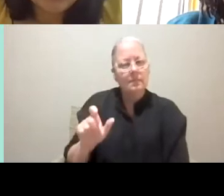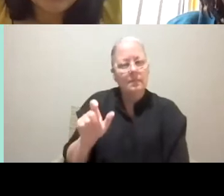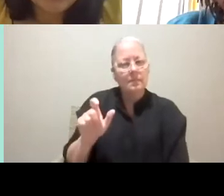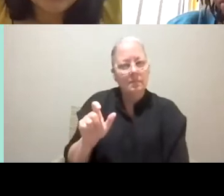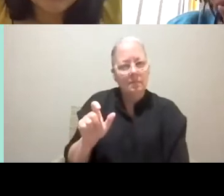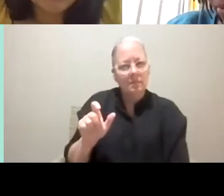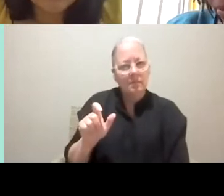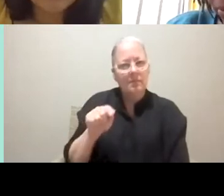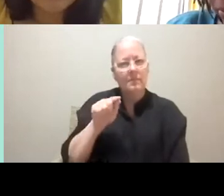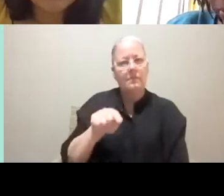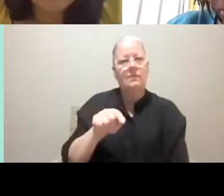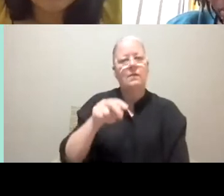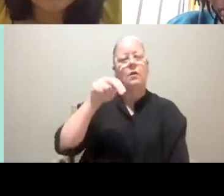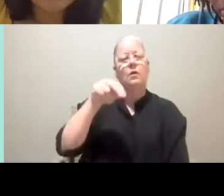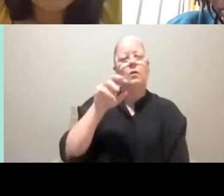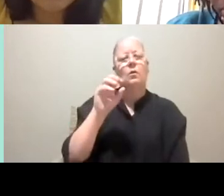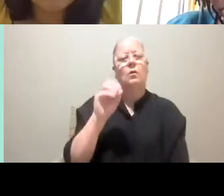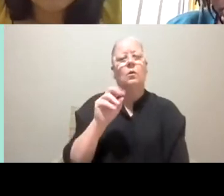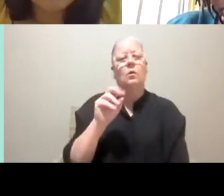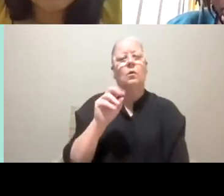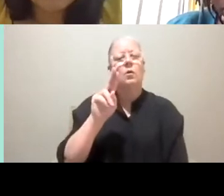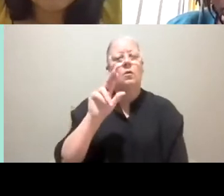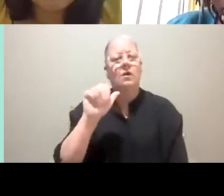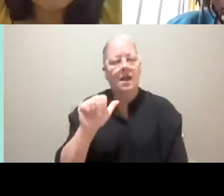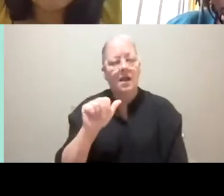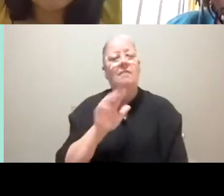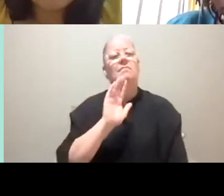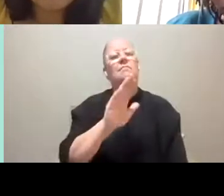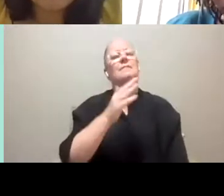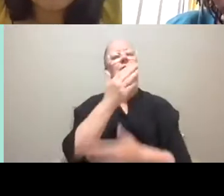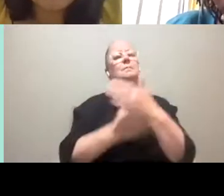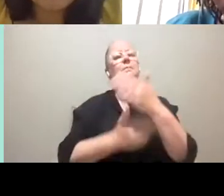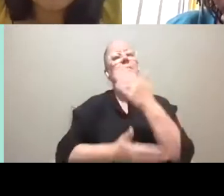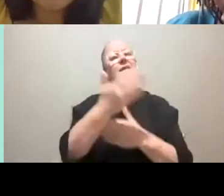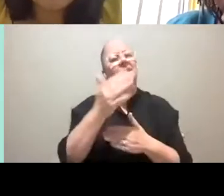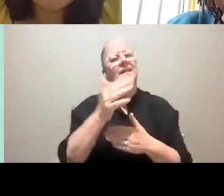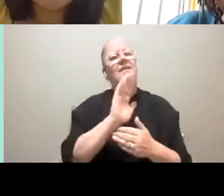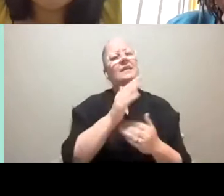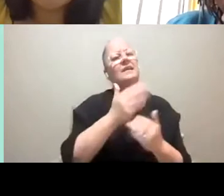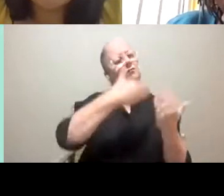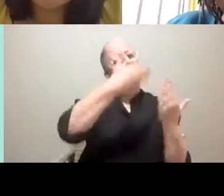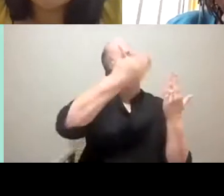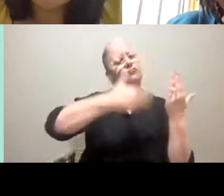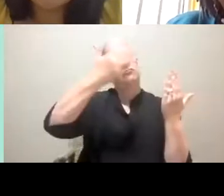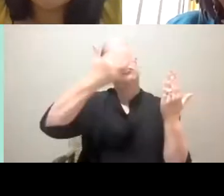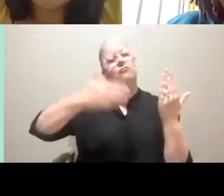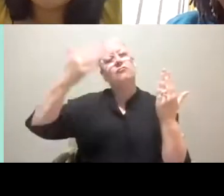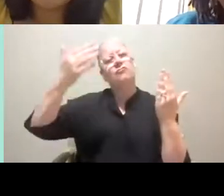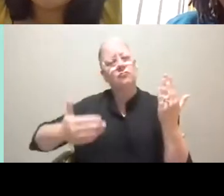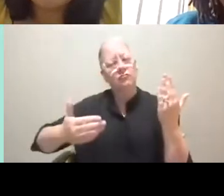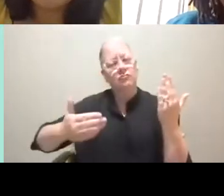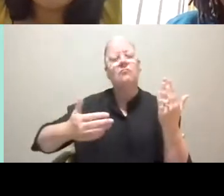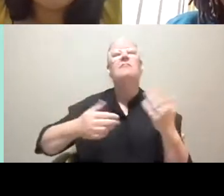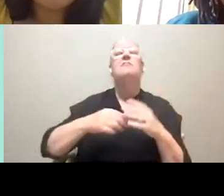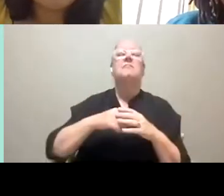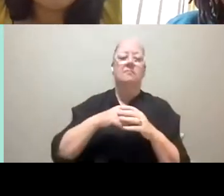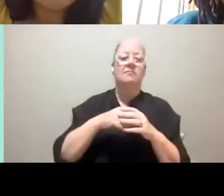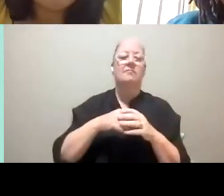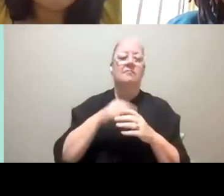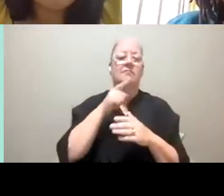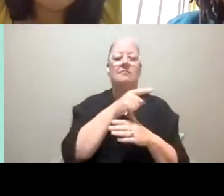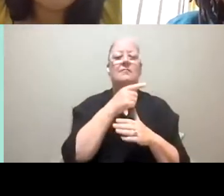inclusive referral templates and approaches, you can see, okay, she's sharing the